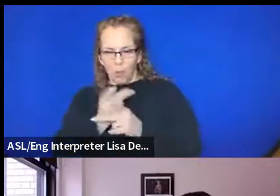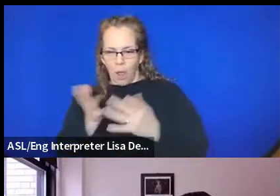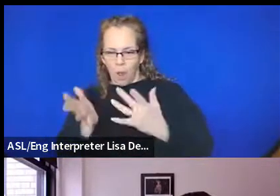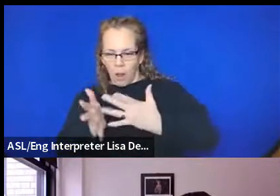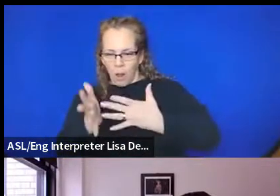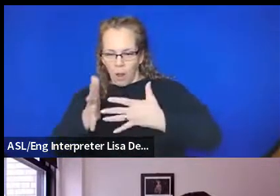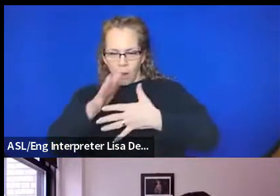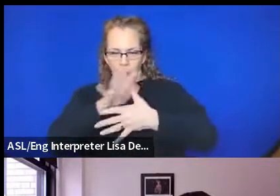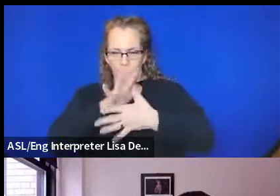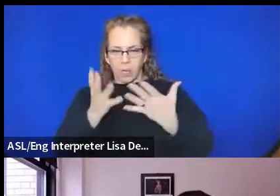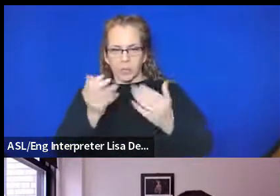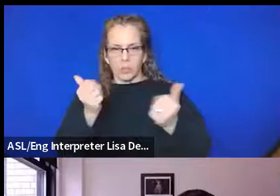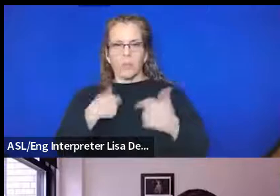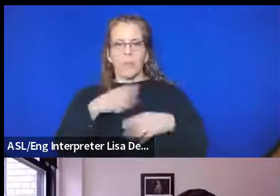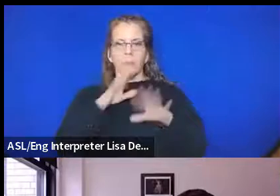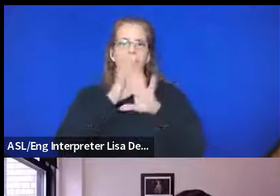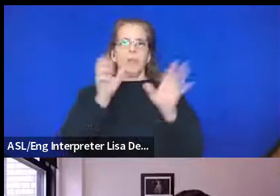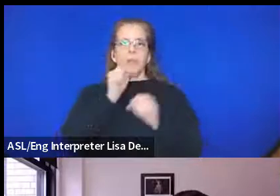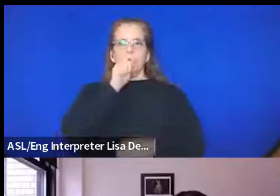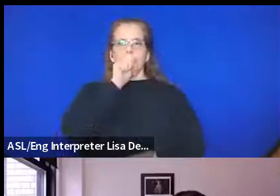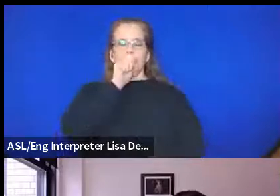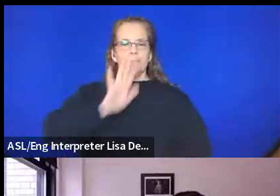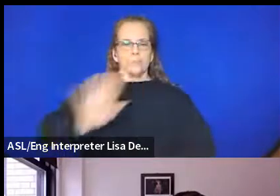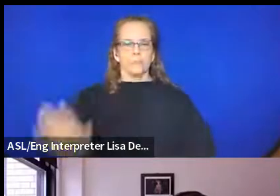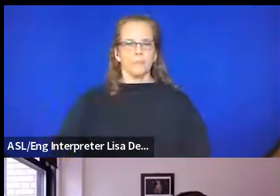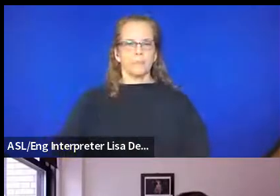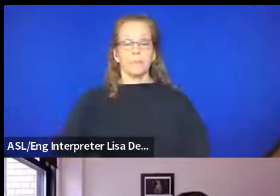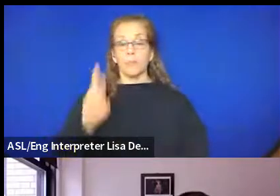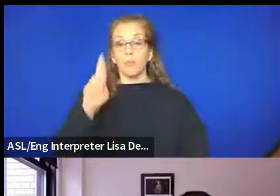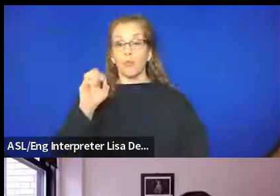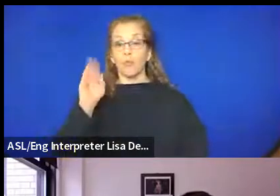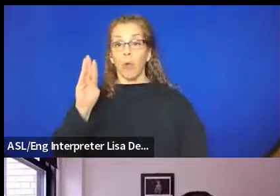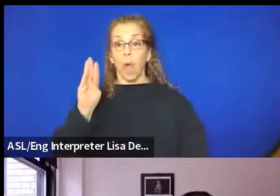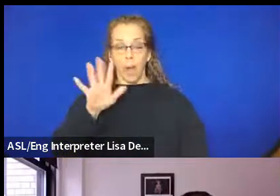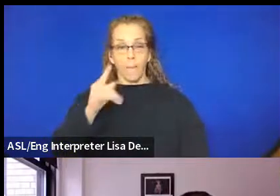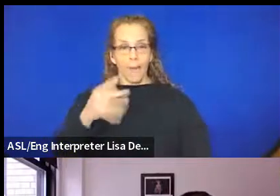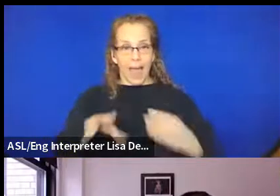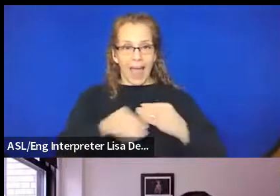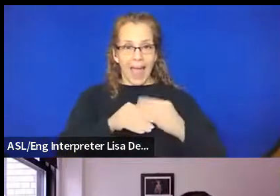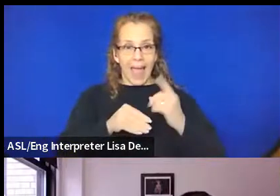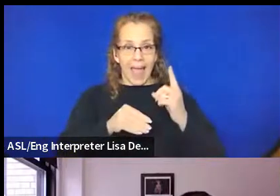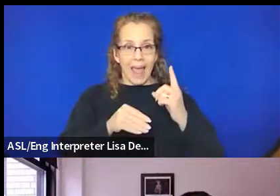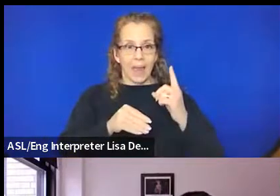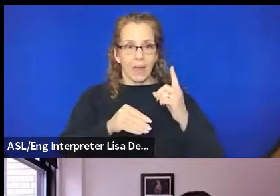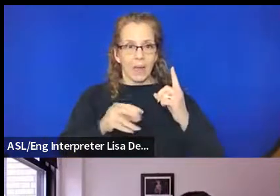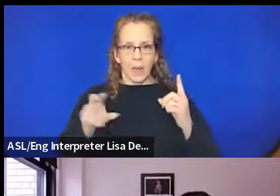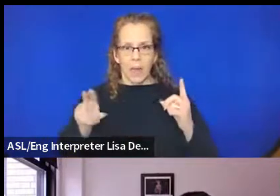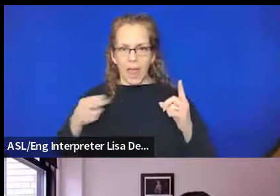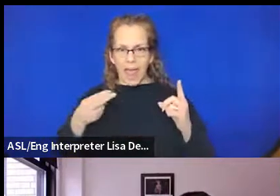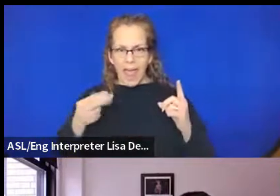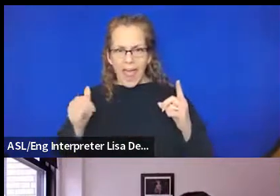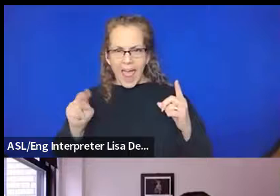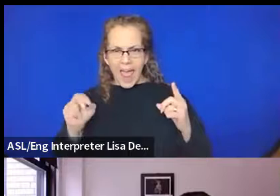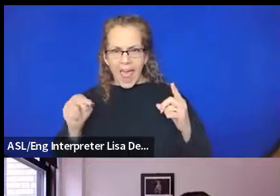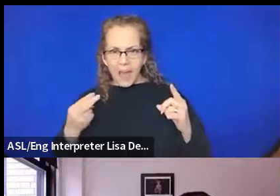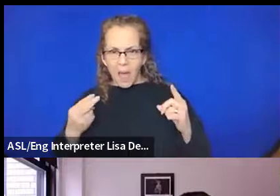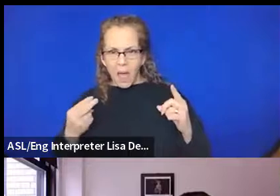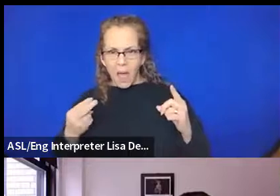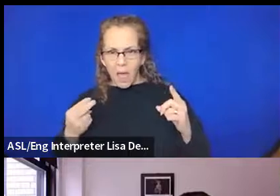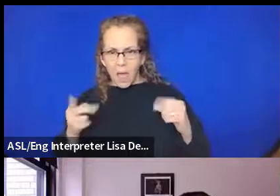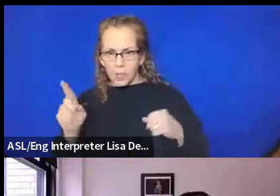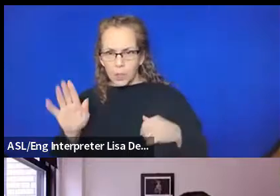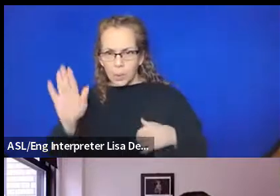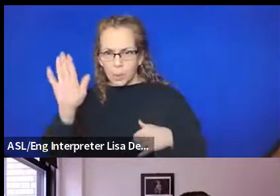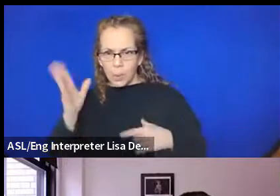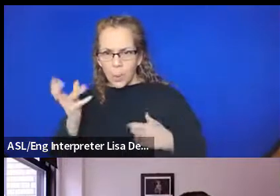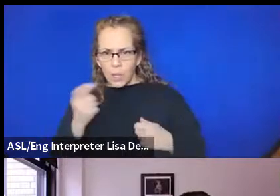yeah, I'm going to stop blabbering. That was, I think, really helpful. Hannah, did I see you pop?